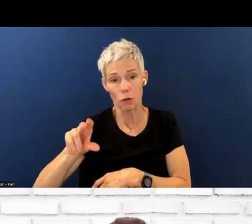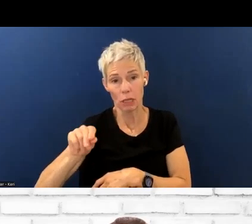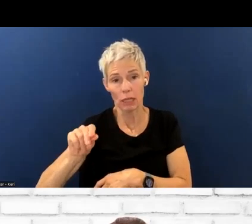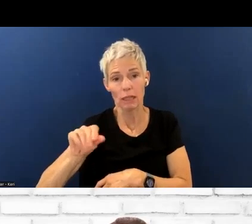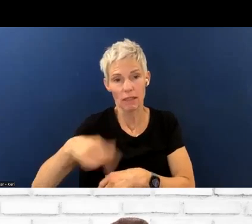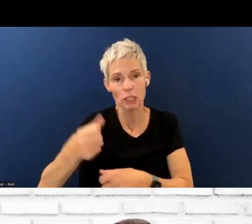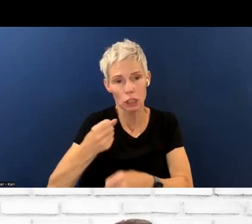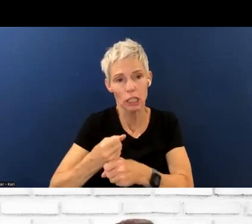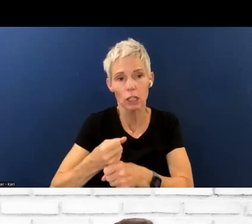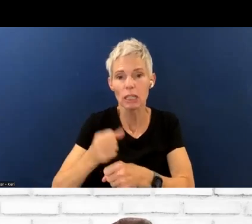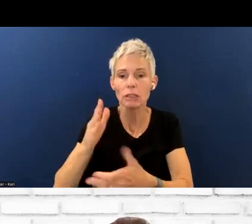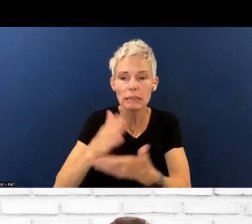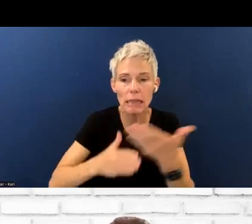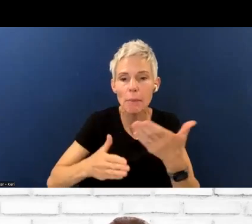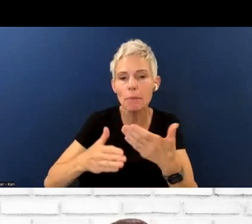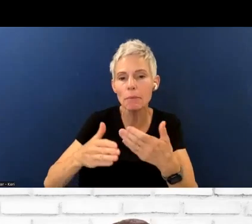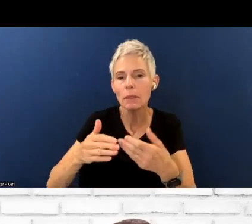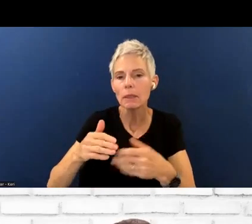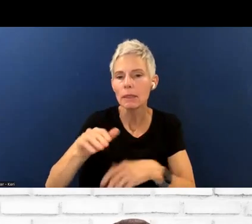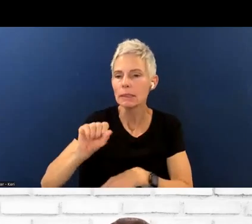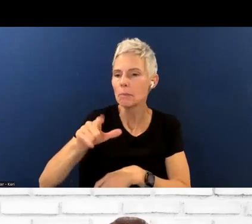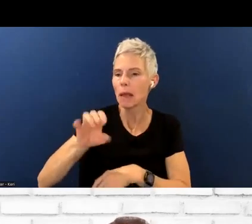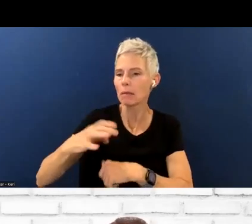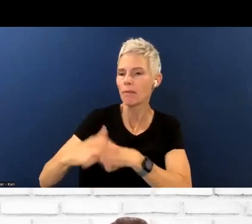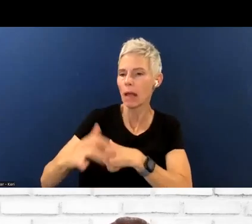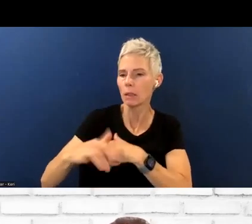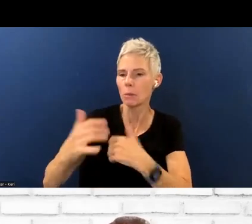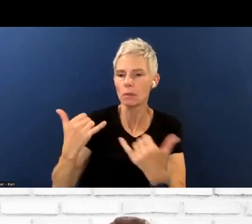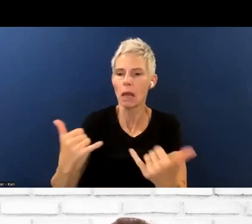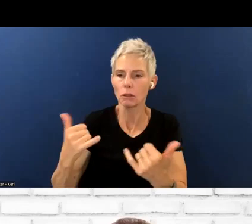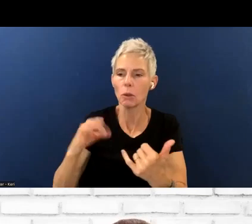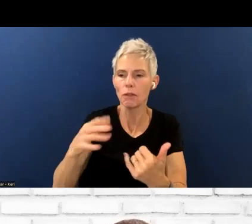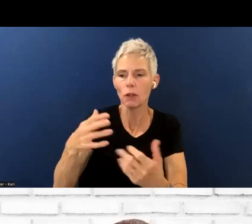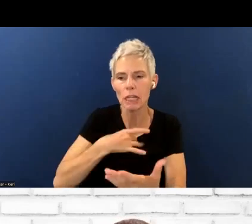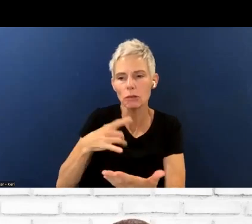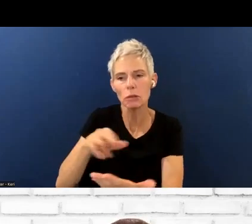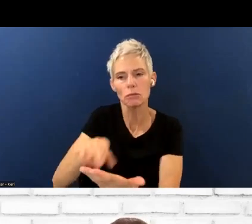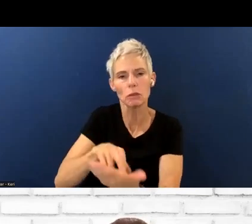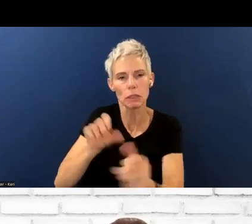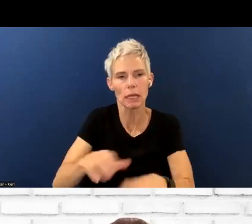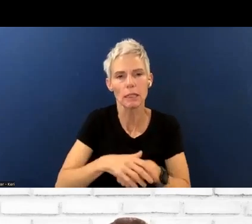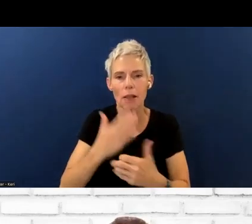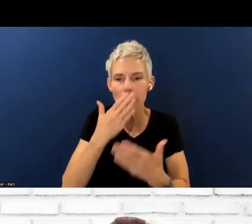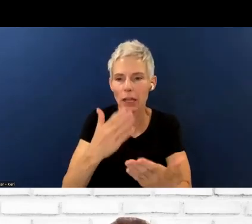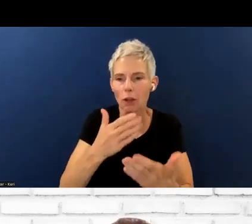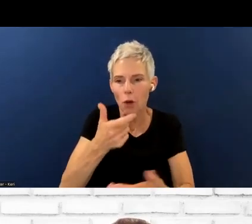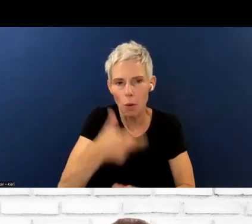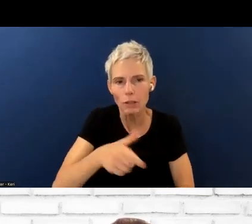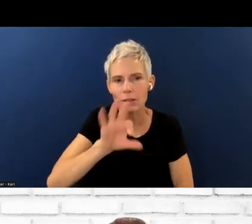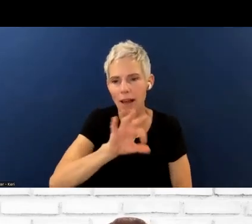year. And at this point, I want to say thank you all for watching this 988 Crisis Jam. It's